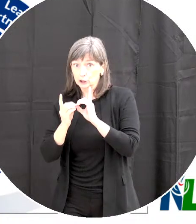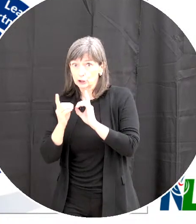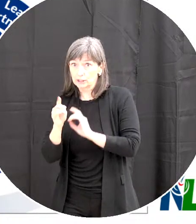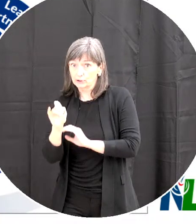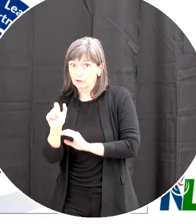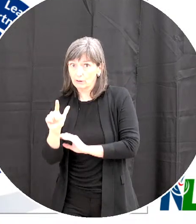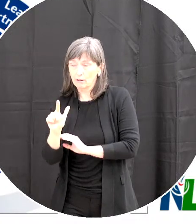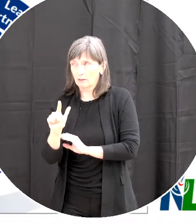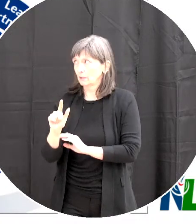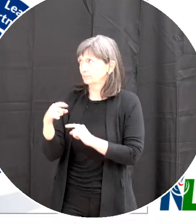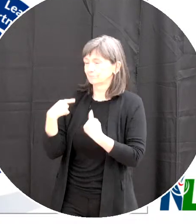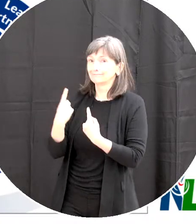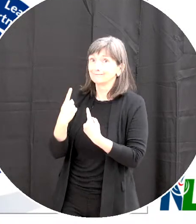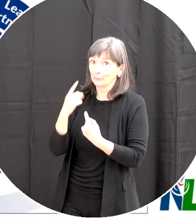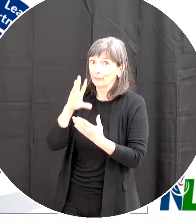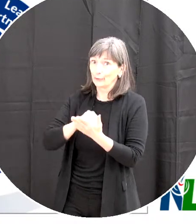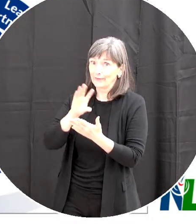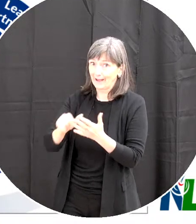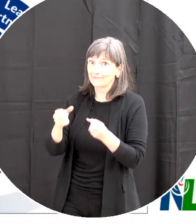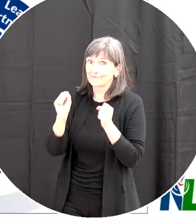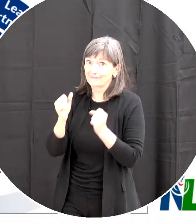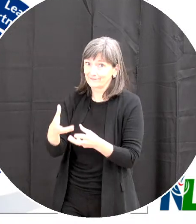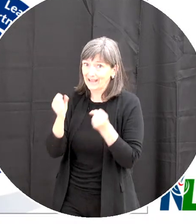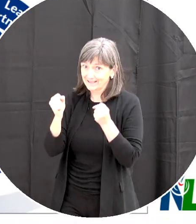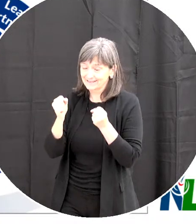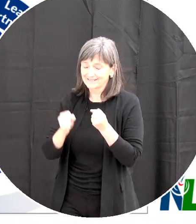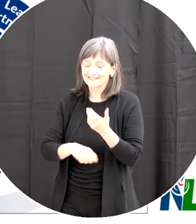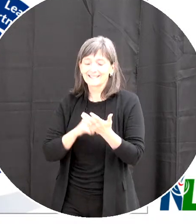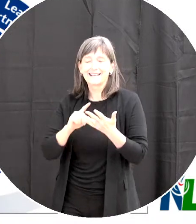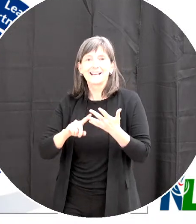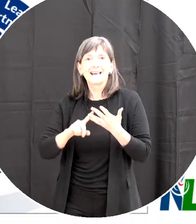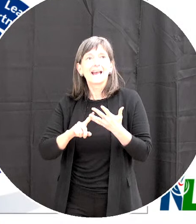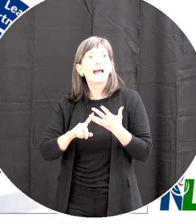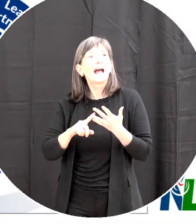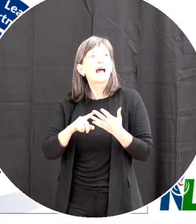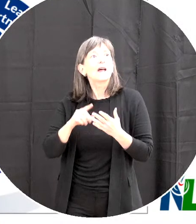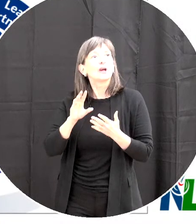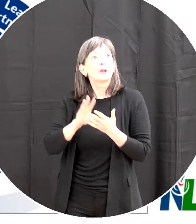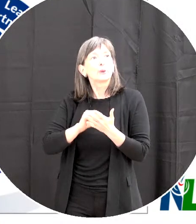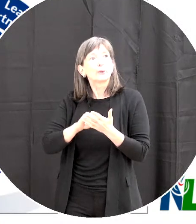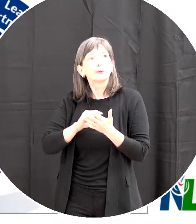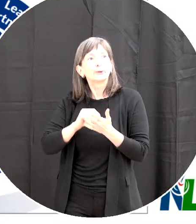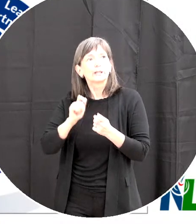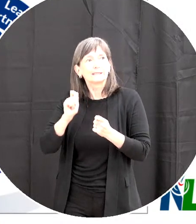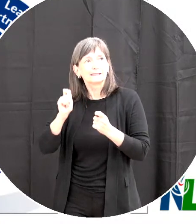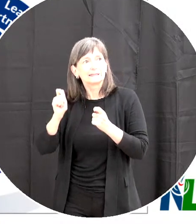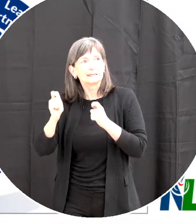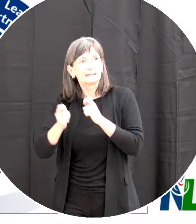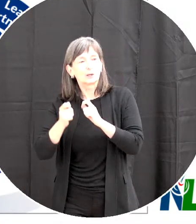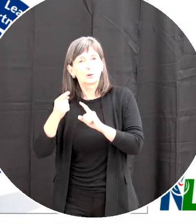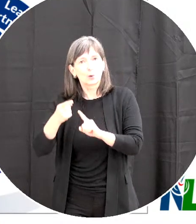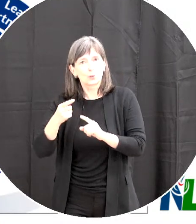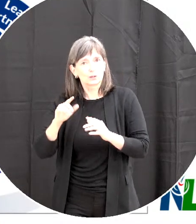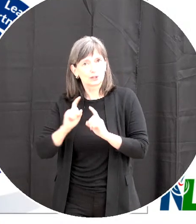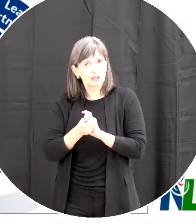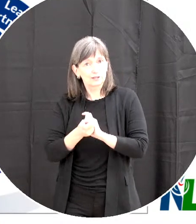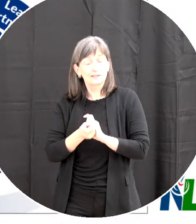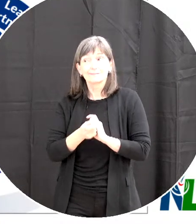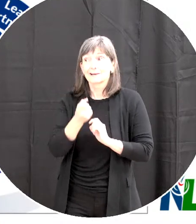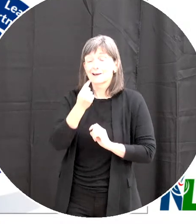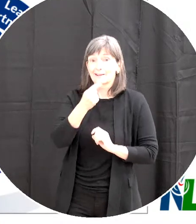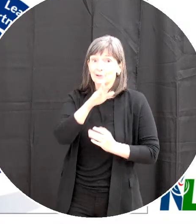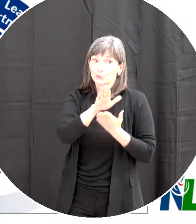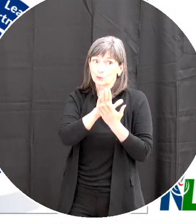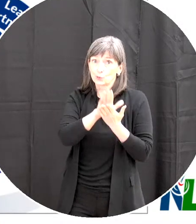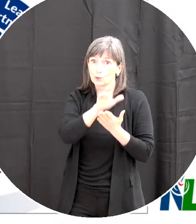ever this last year for sure, and changing up the learning environments. Now, wrapping around that, you've got to change the school conditions for